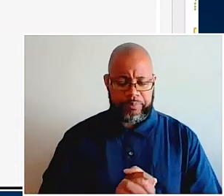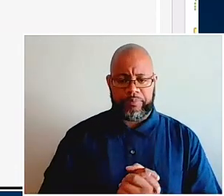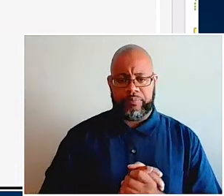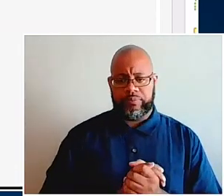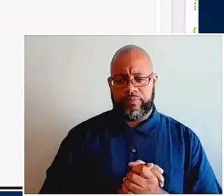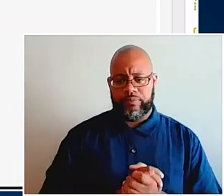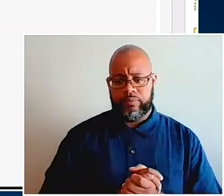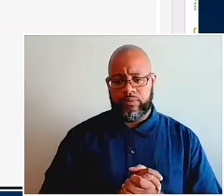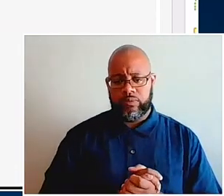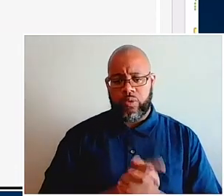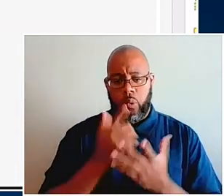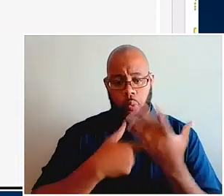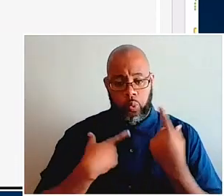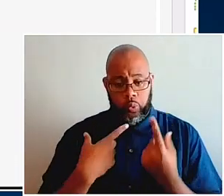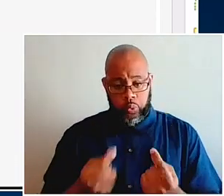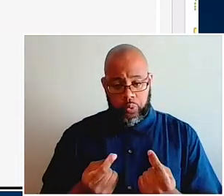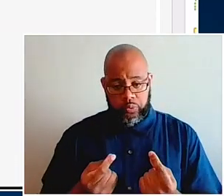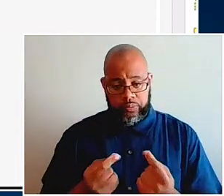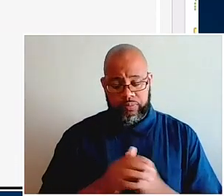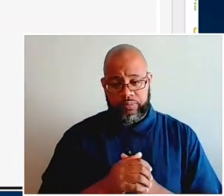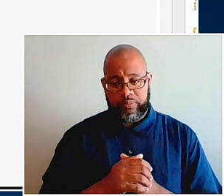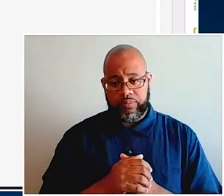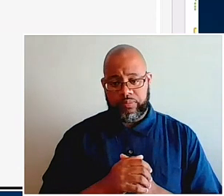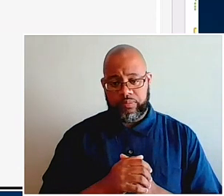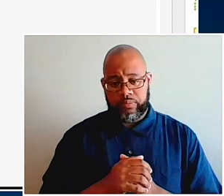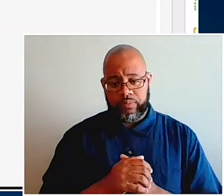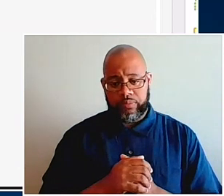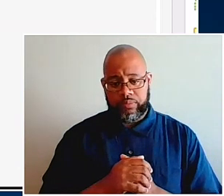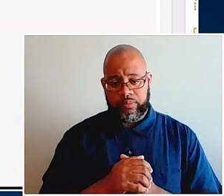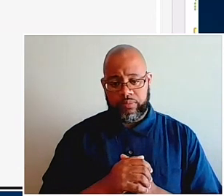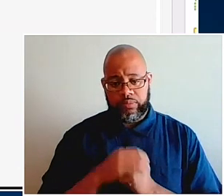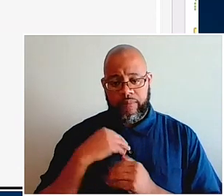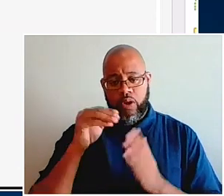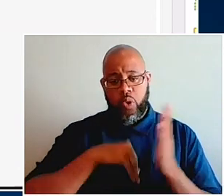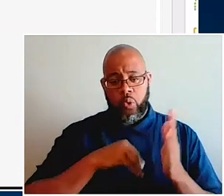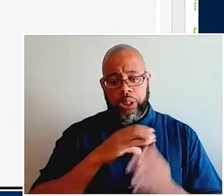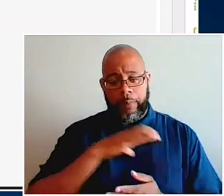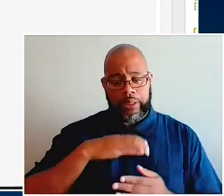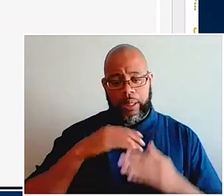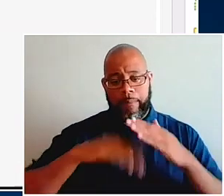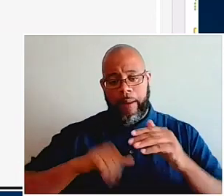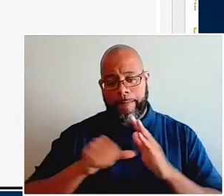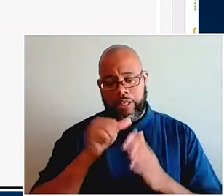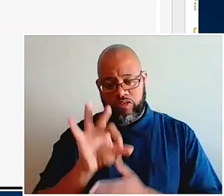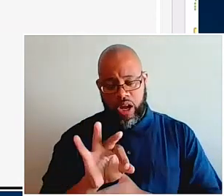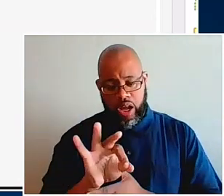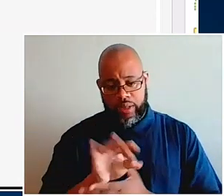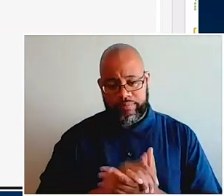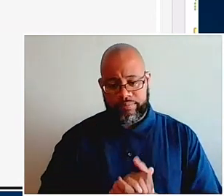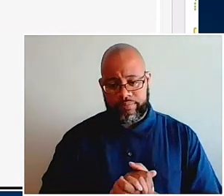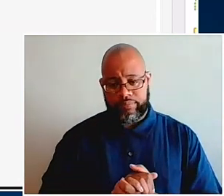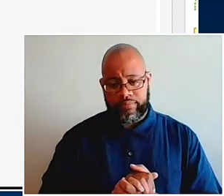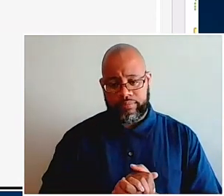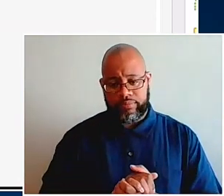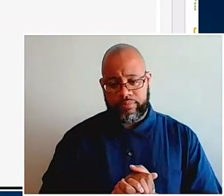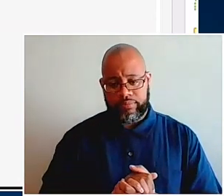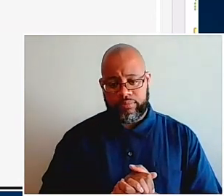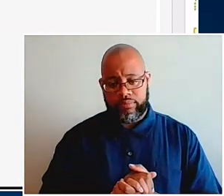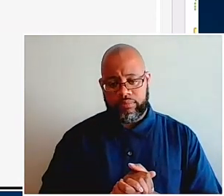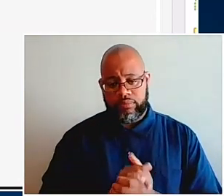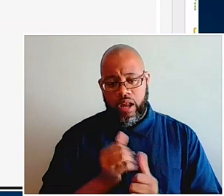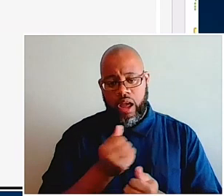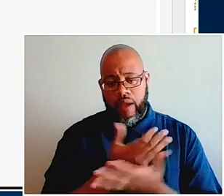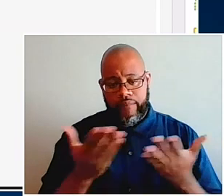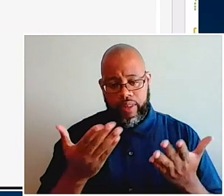what we did, and there is a note to the committee at the bottom of page 9 that again reviews everything that